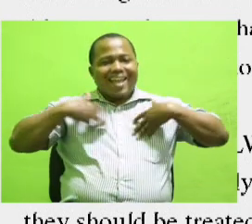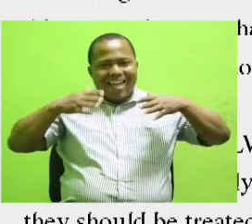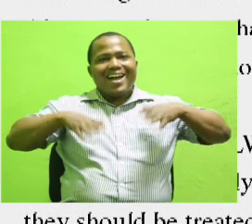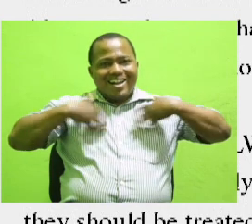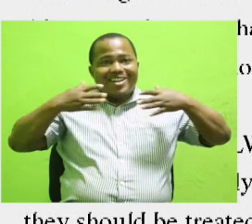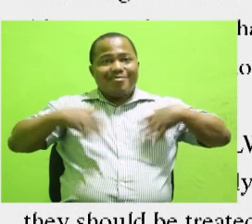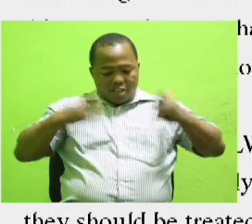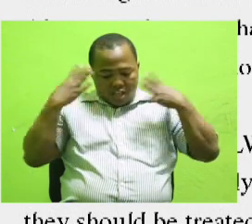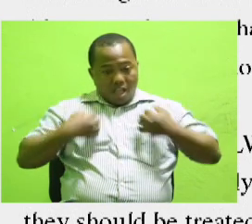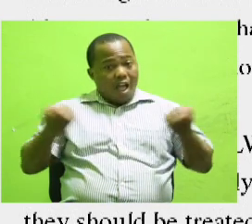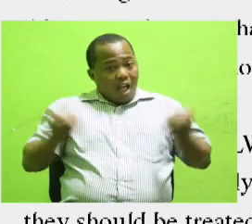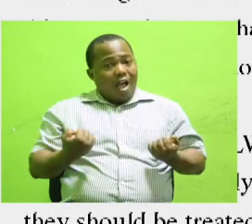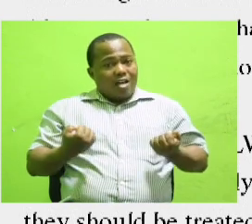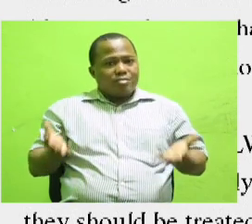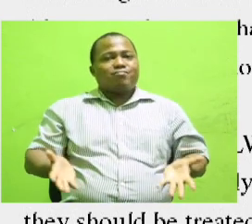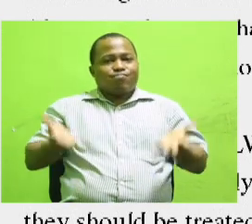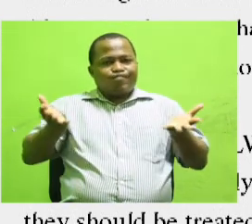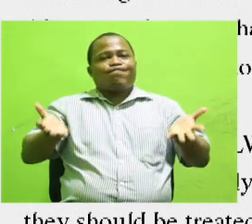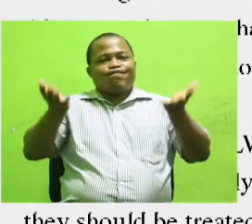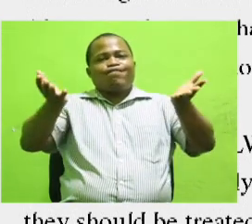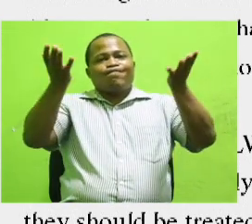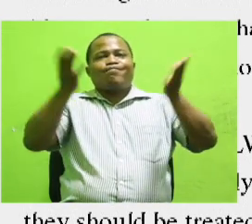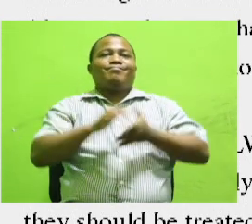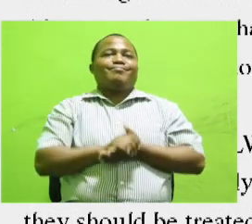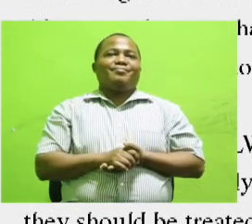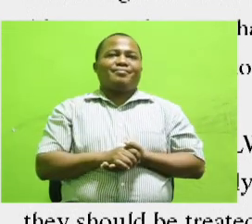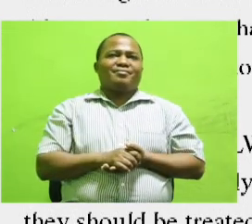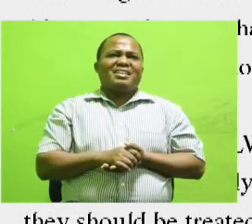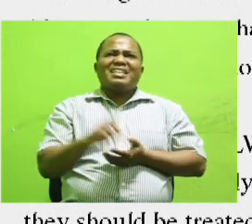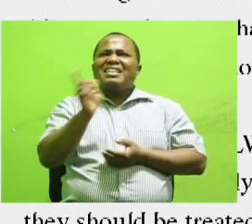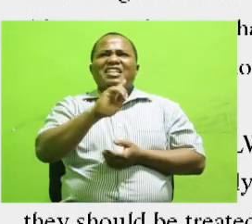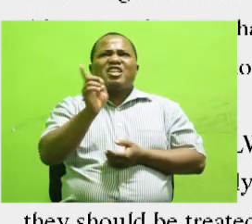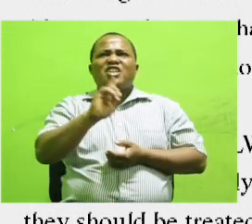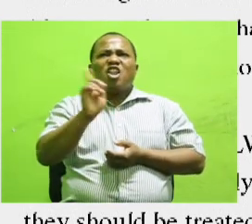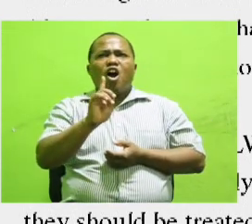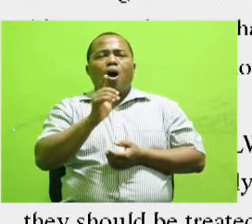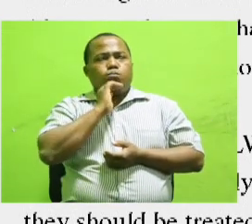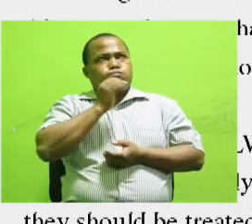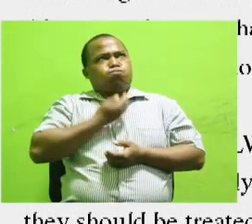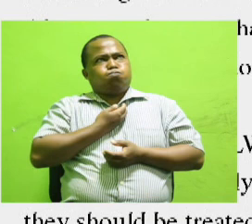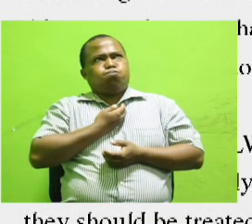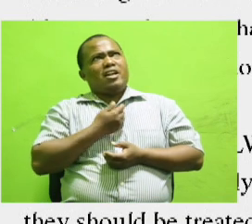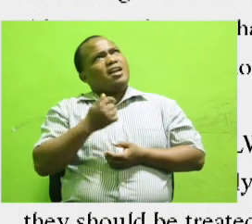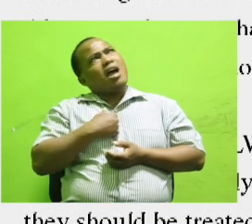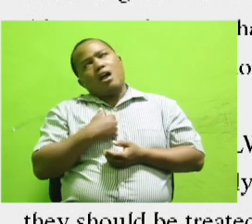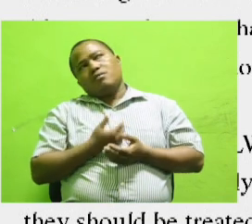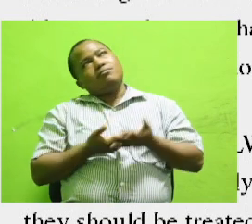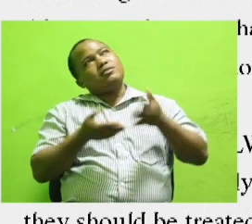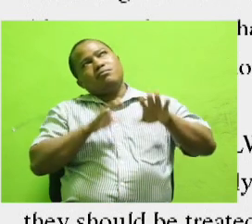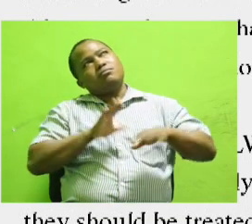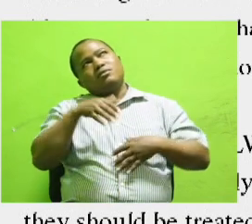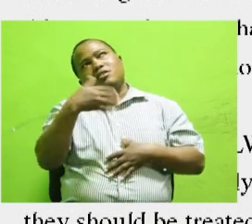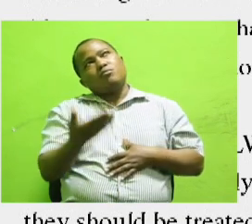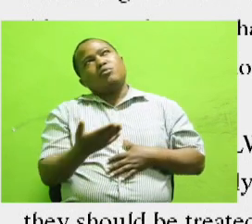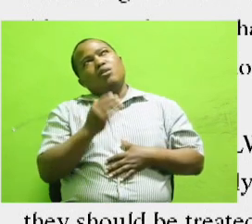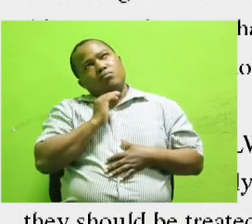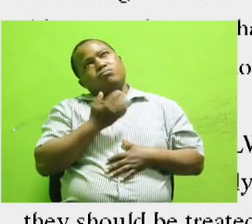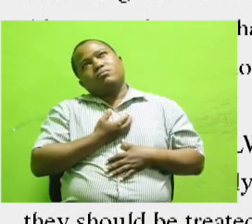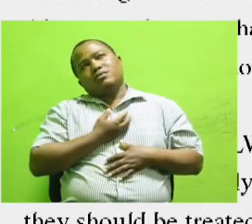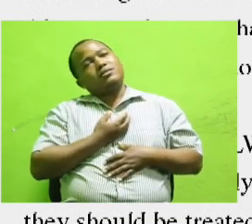healthy. Instead of keeping a person sad, instead of telling them that they are going to die tomorrow, you can just tell them